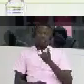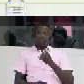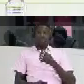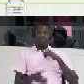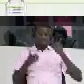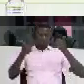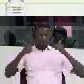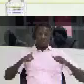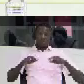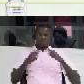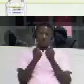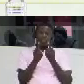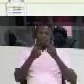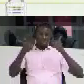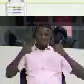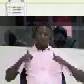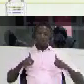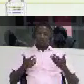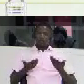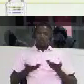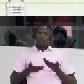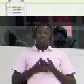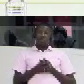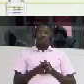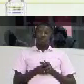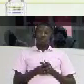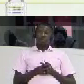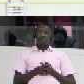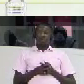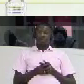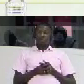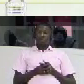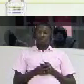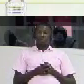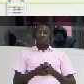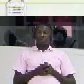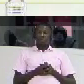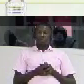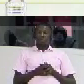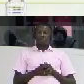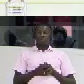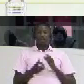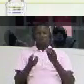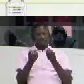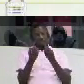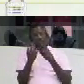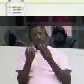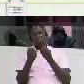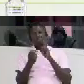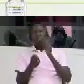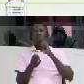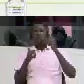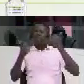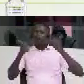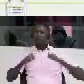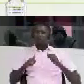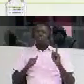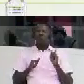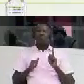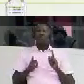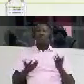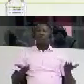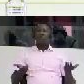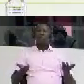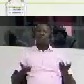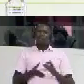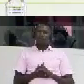Yes, something happened. Just in brief, tell us what happened. ci tënk rek wax ñu